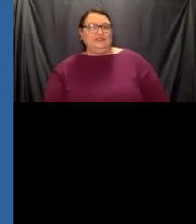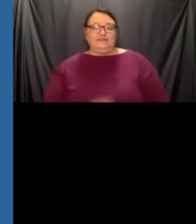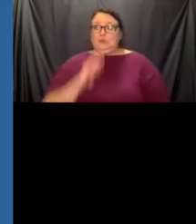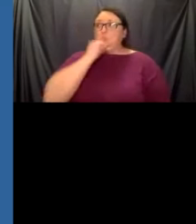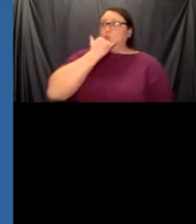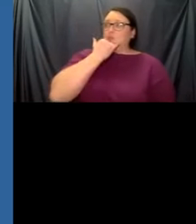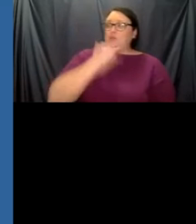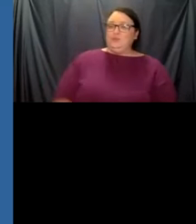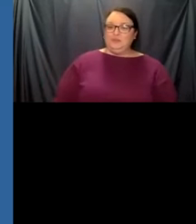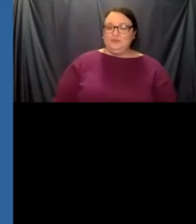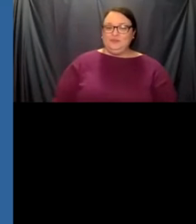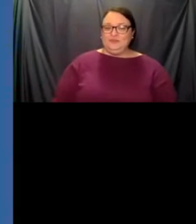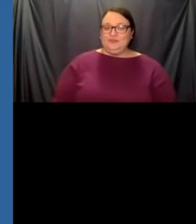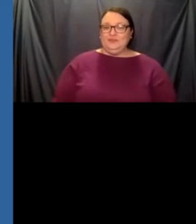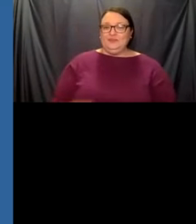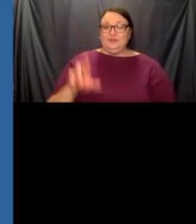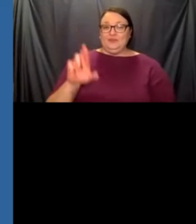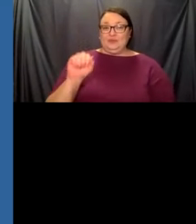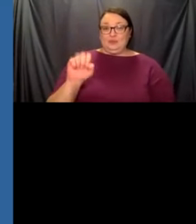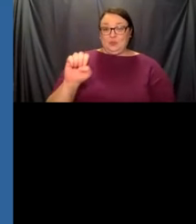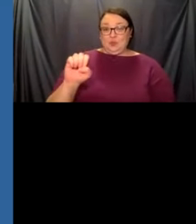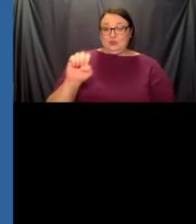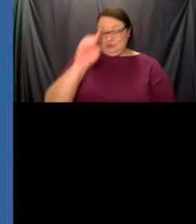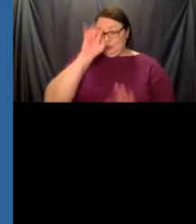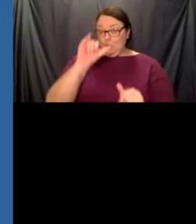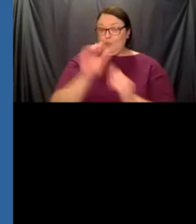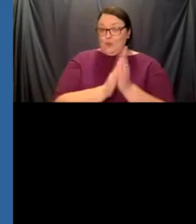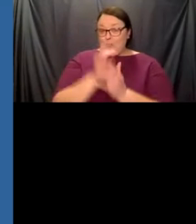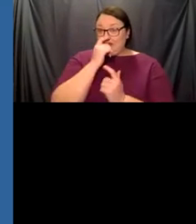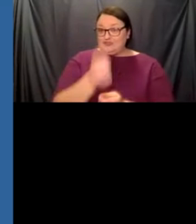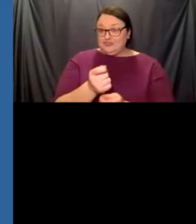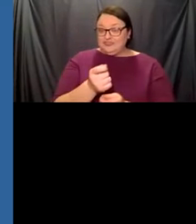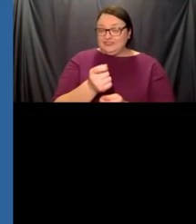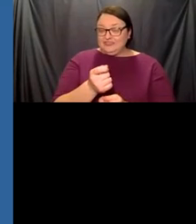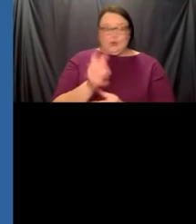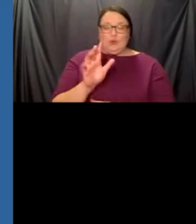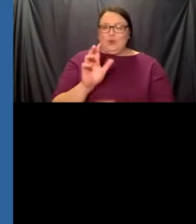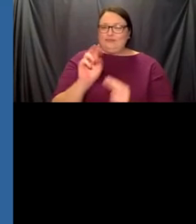We'll just cut. Rosie, I hope you're really interested in, oh, that didn't work.